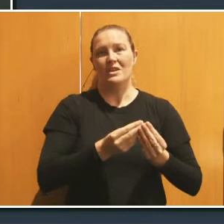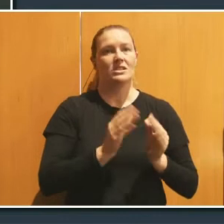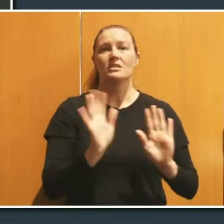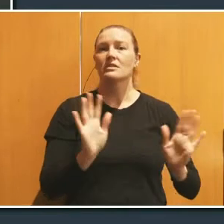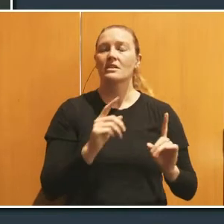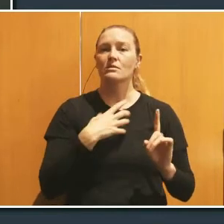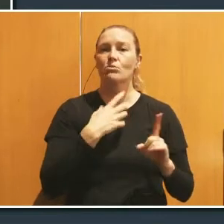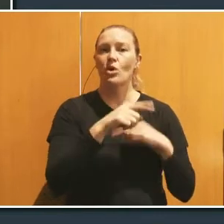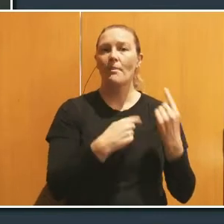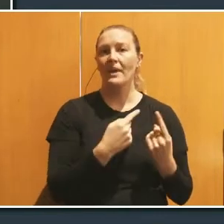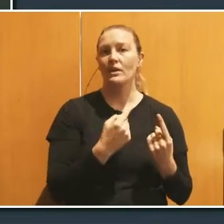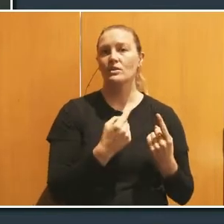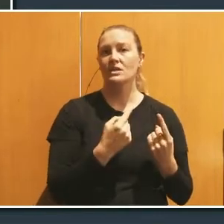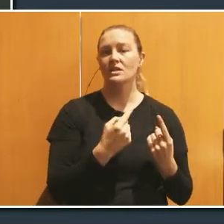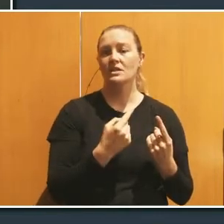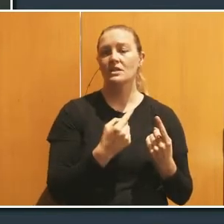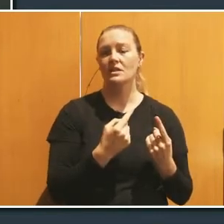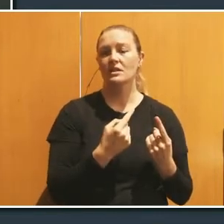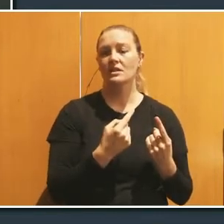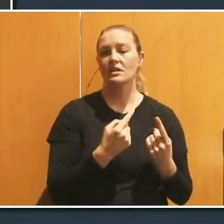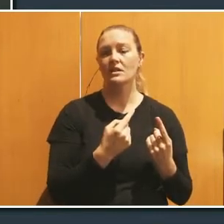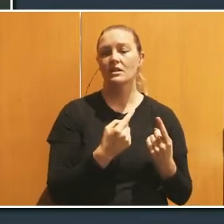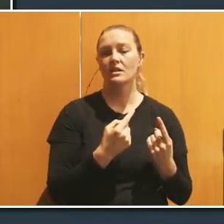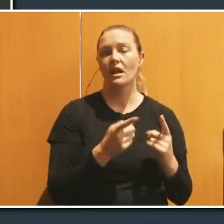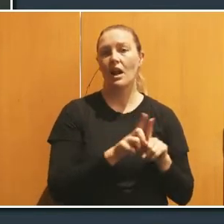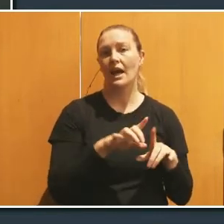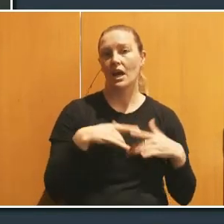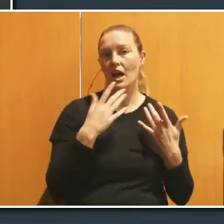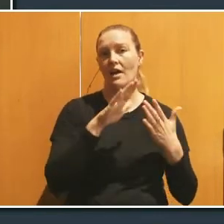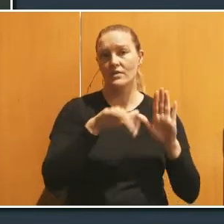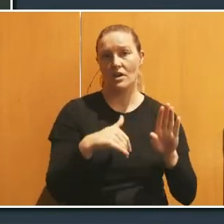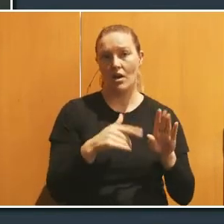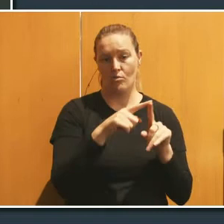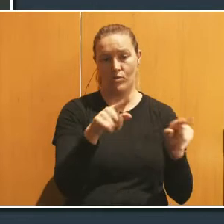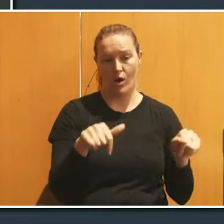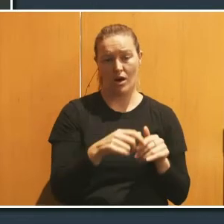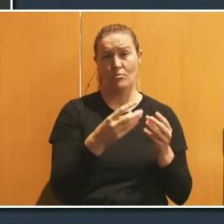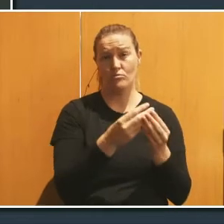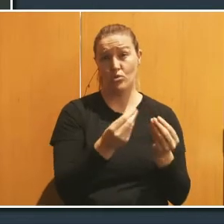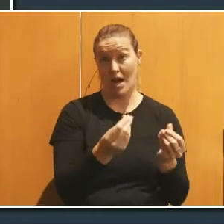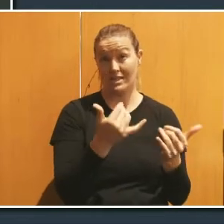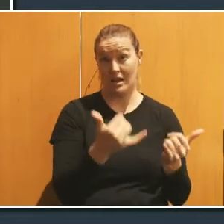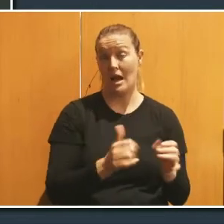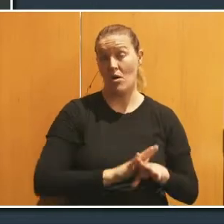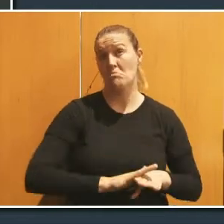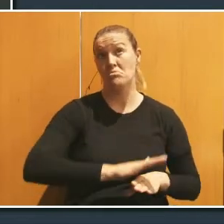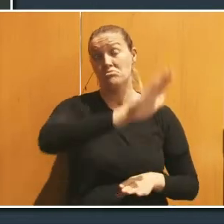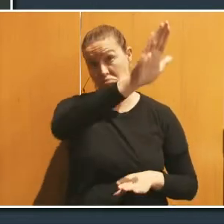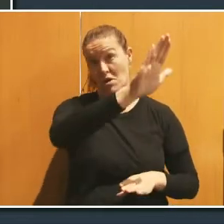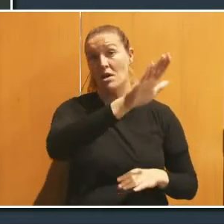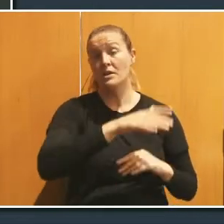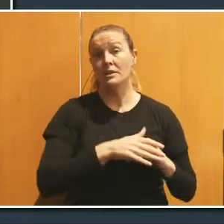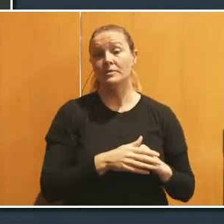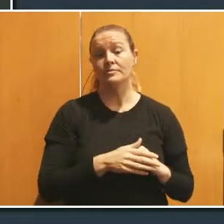on these lifestyle blocks, like you say, going up through the roof, and now the property owner